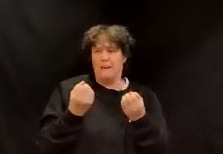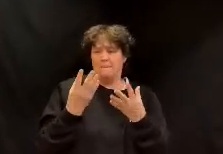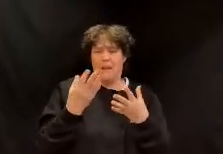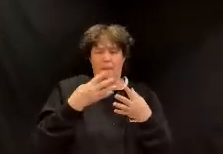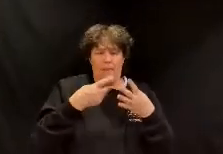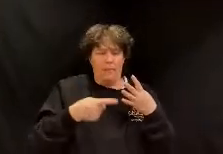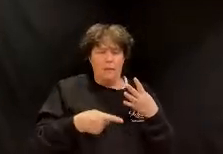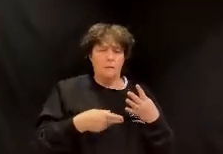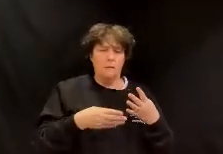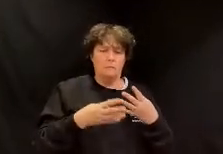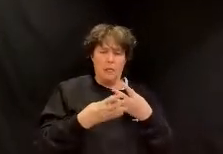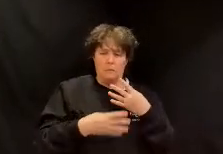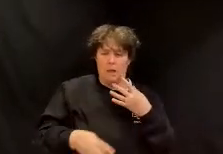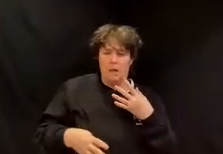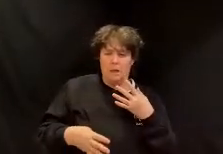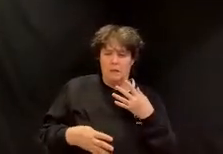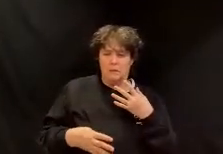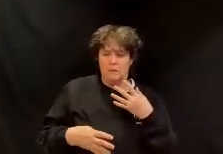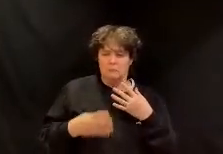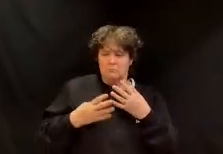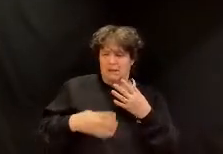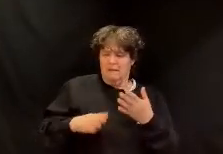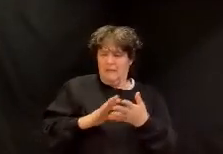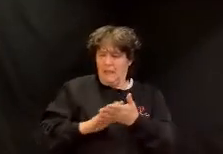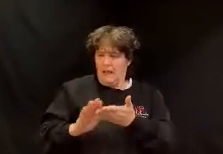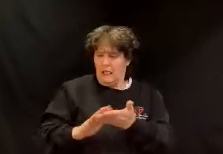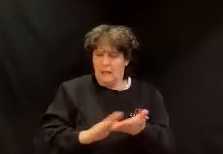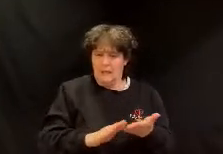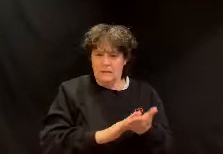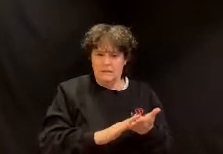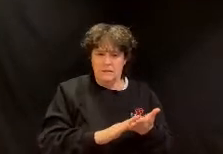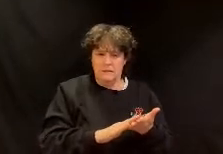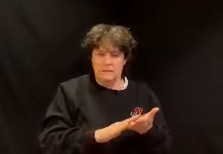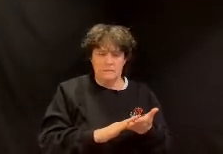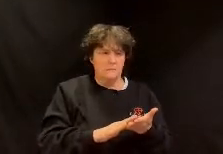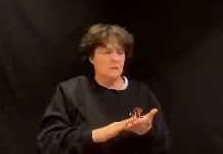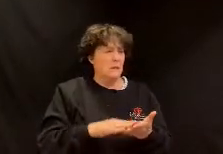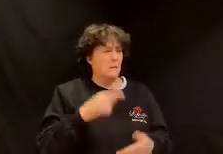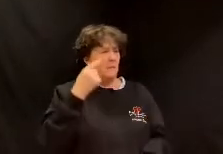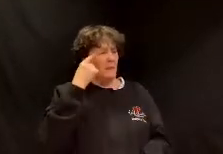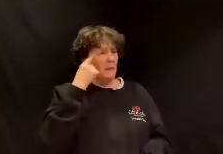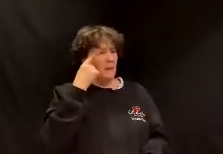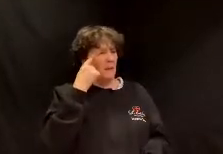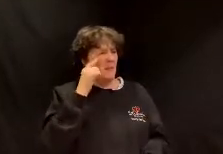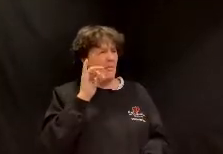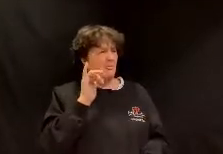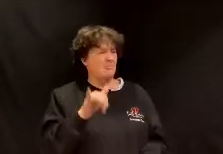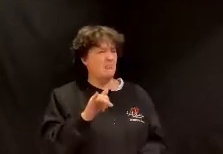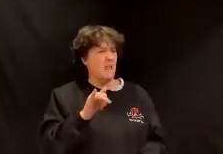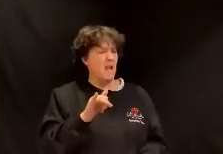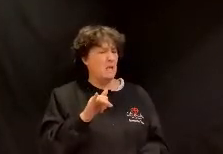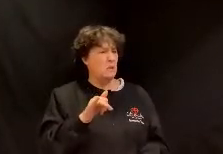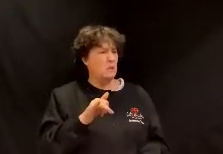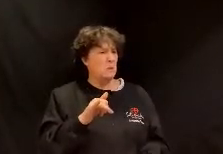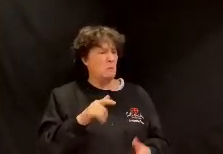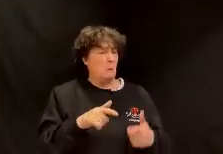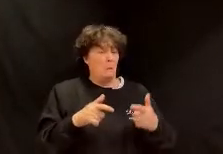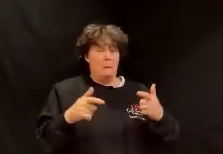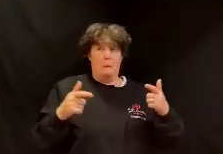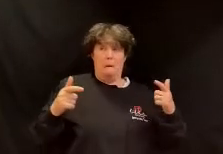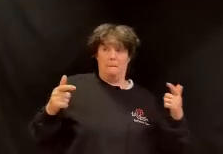day and how it puts out so many quarts of waste a day. And I'm thinking to myself, that's a complex system.